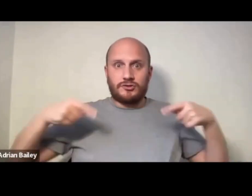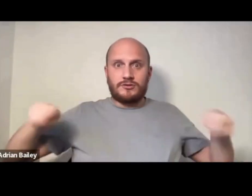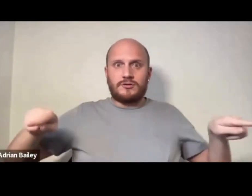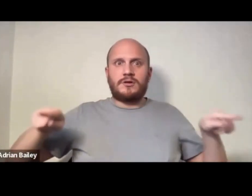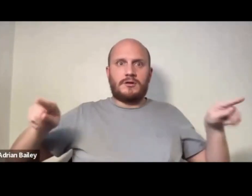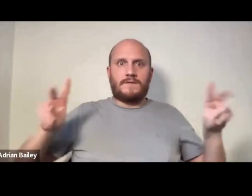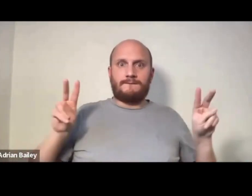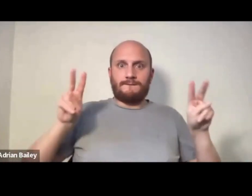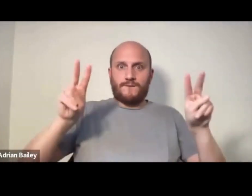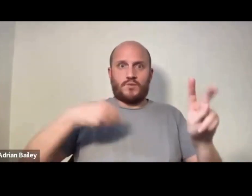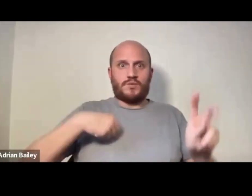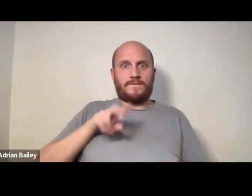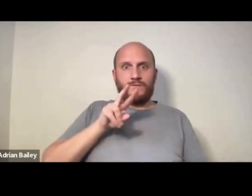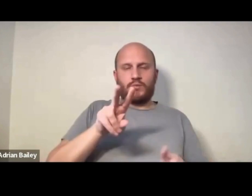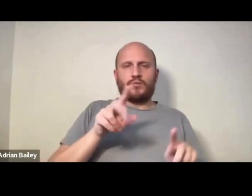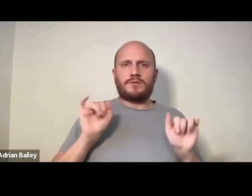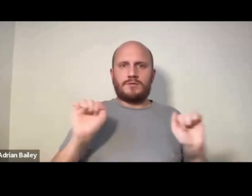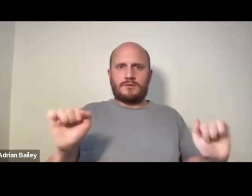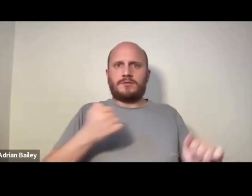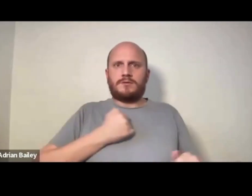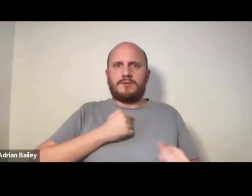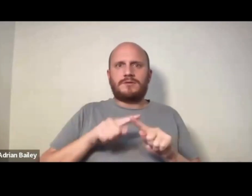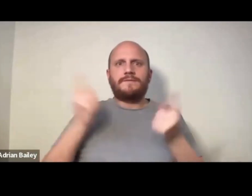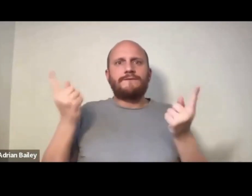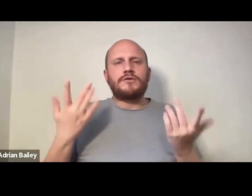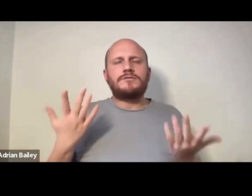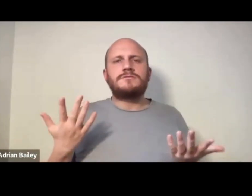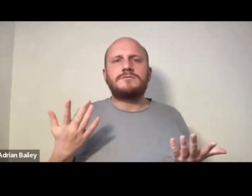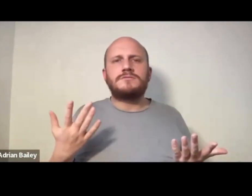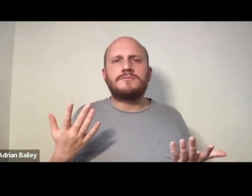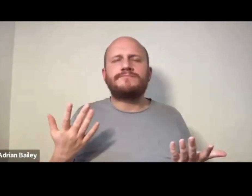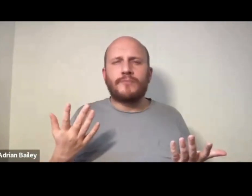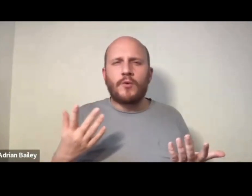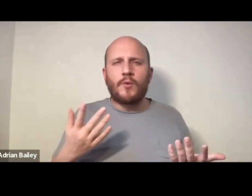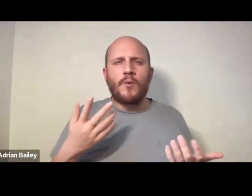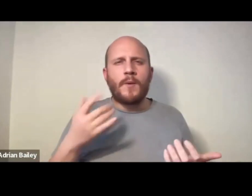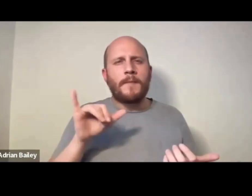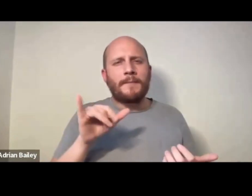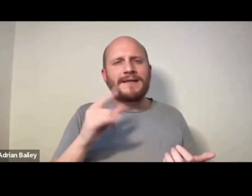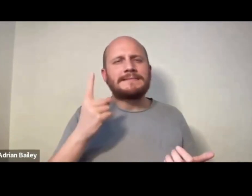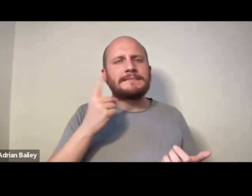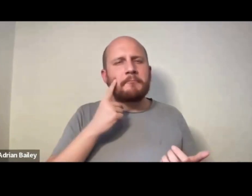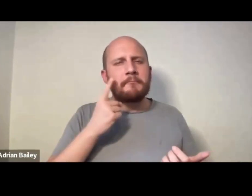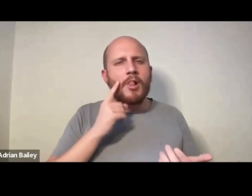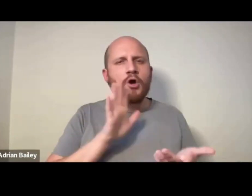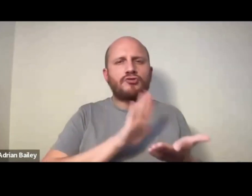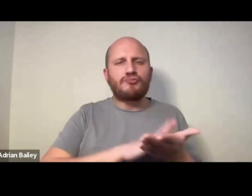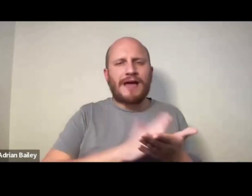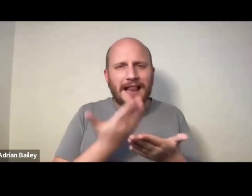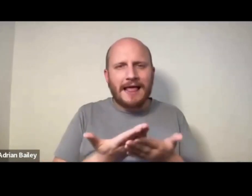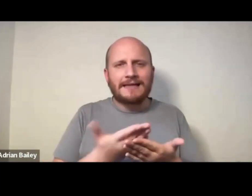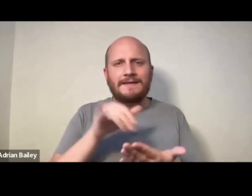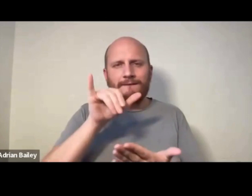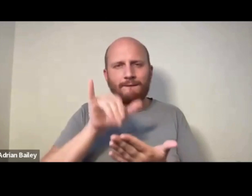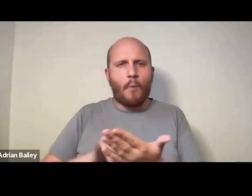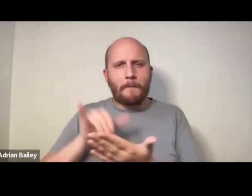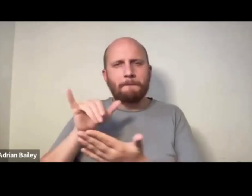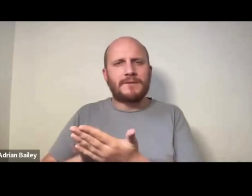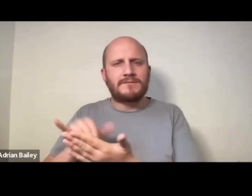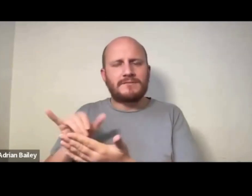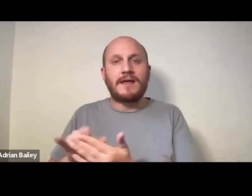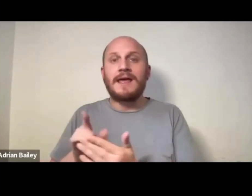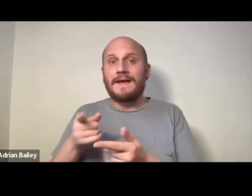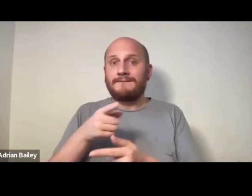So in that situation, I might be thinking about really simple translated survey forms. Again, if the population